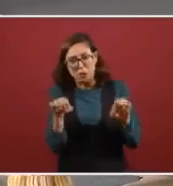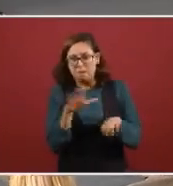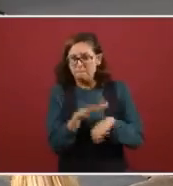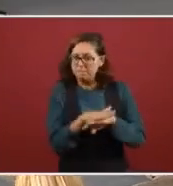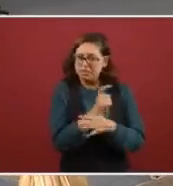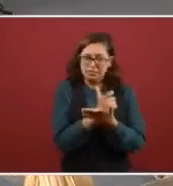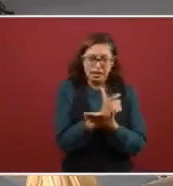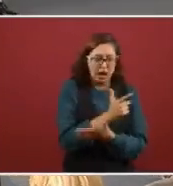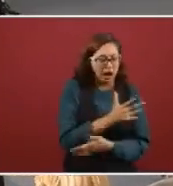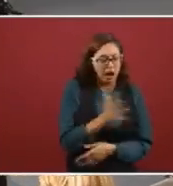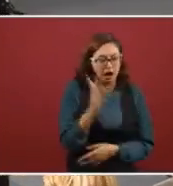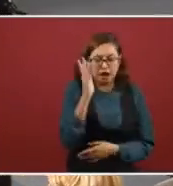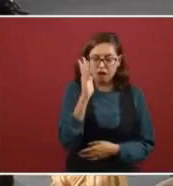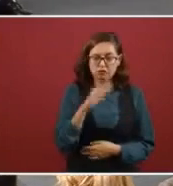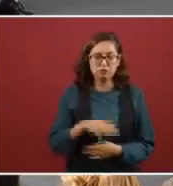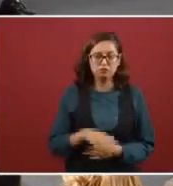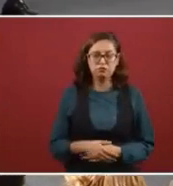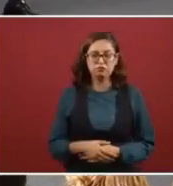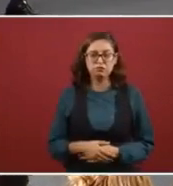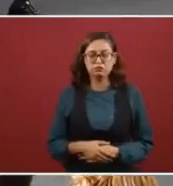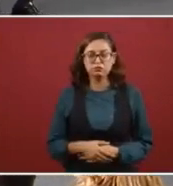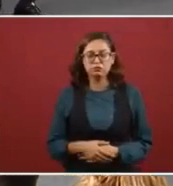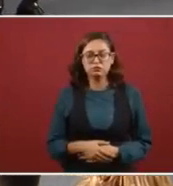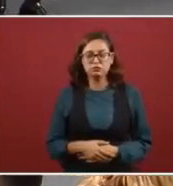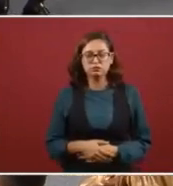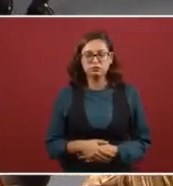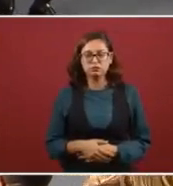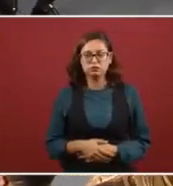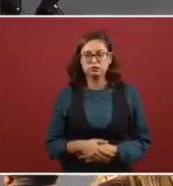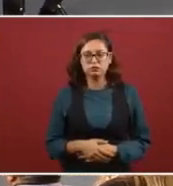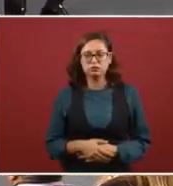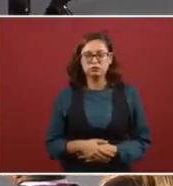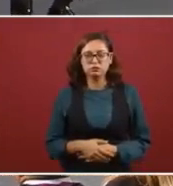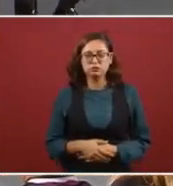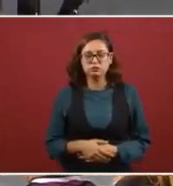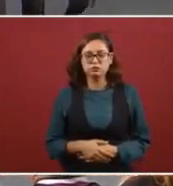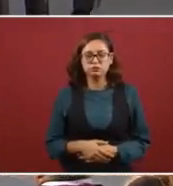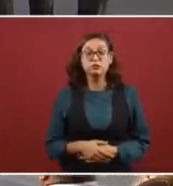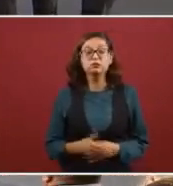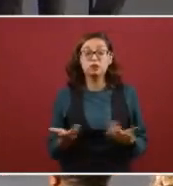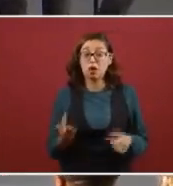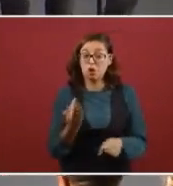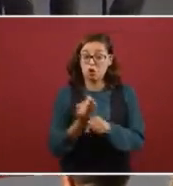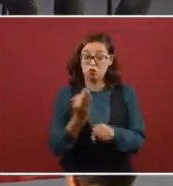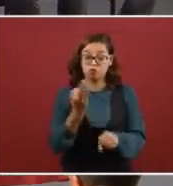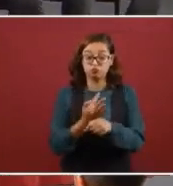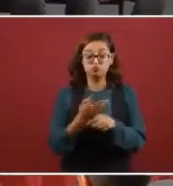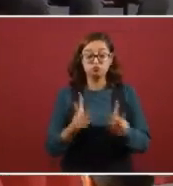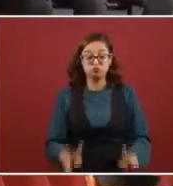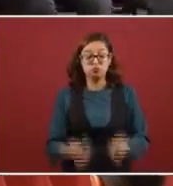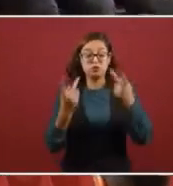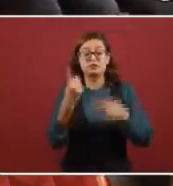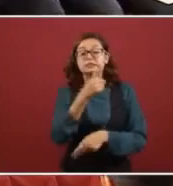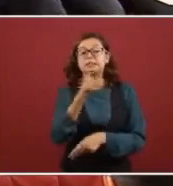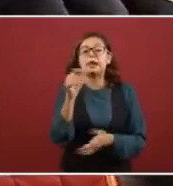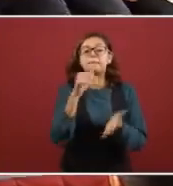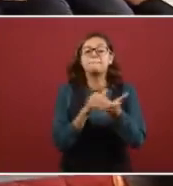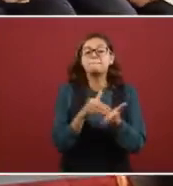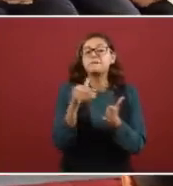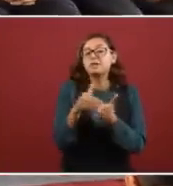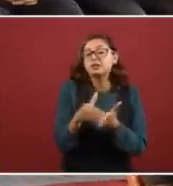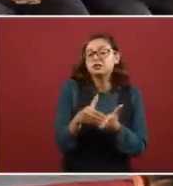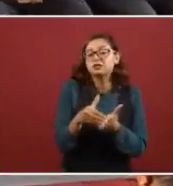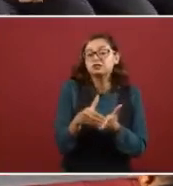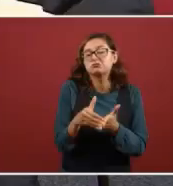most exclusive areas of Mexico, Donde está ubicada la casa. where this Son 100 house is. millones, es el avalúo